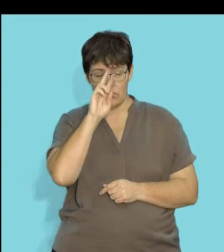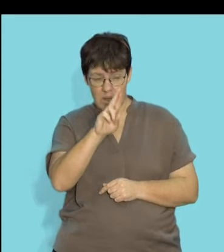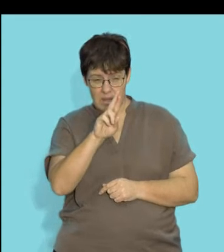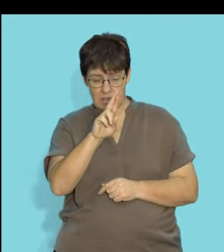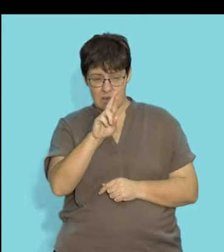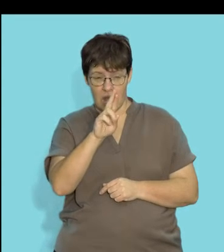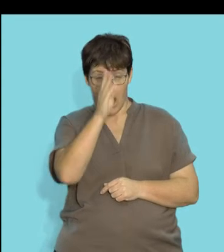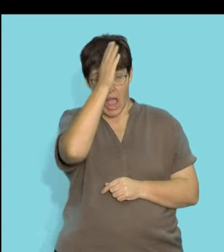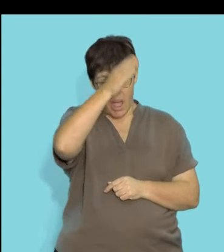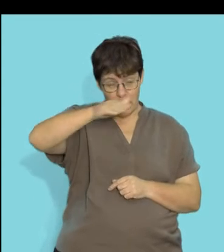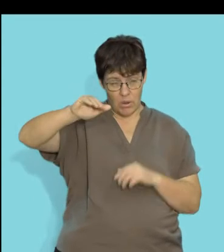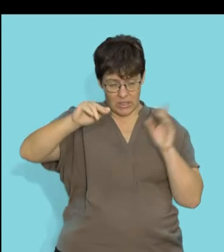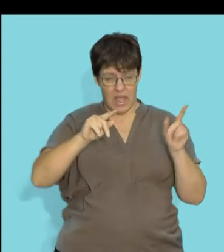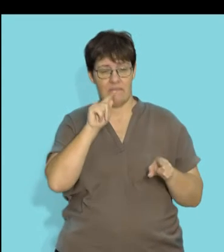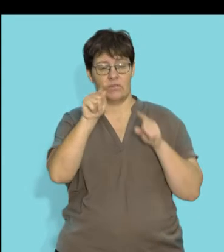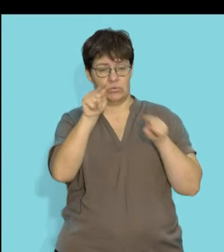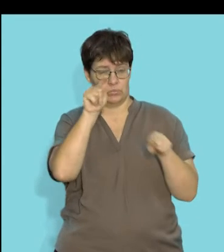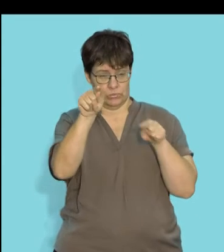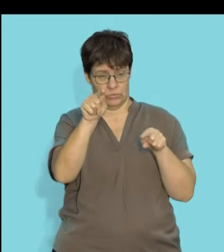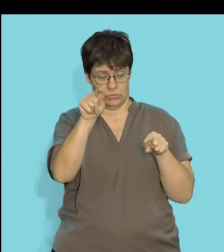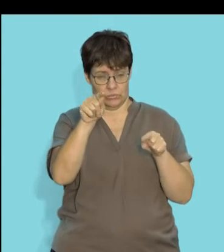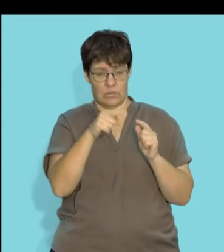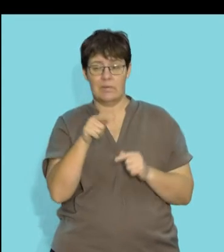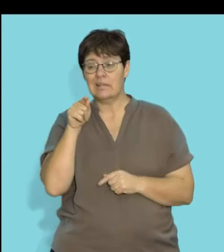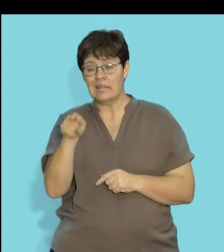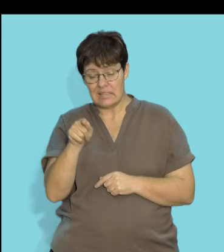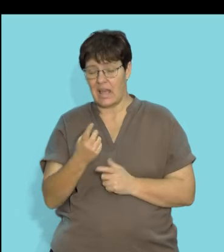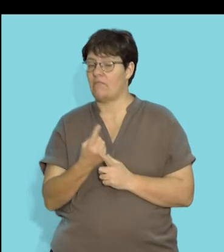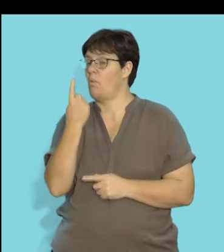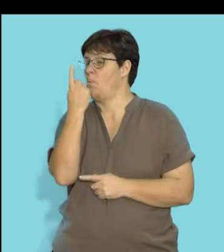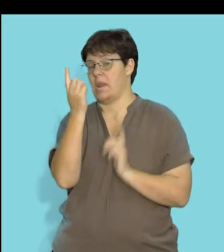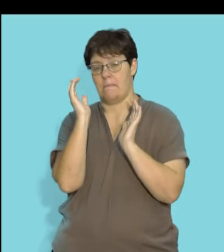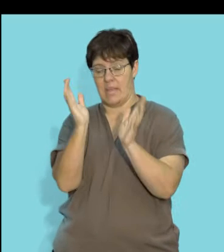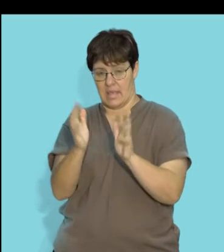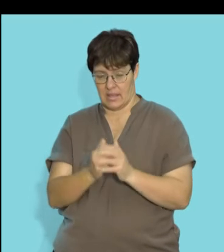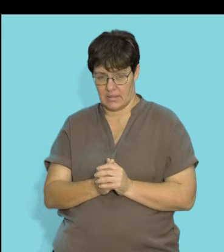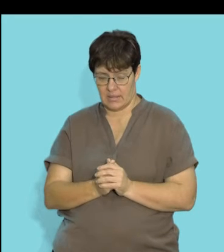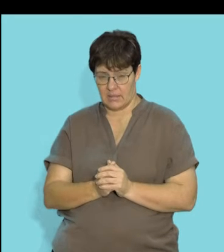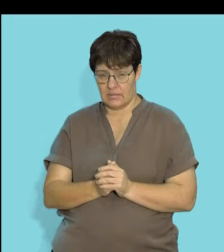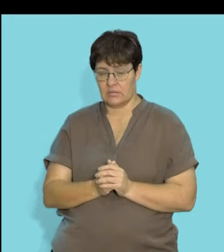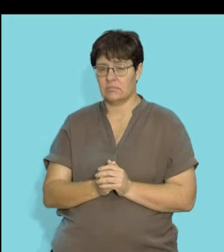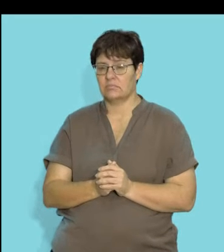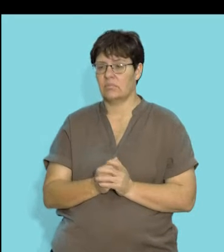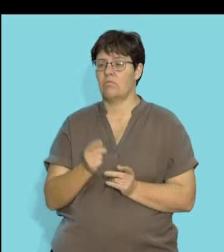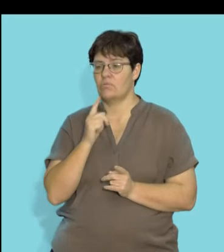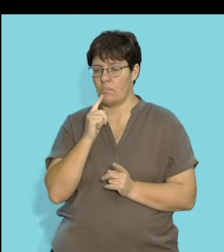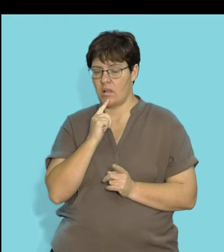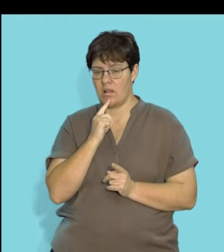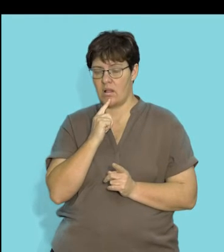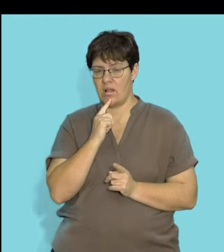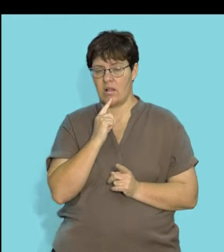at a hyperbolic function, we say it has two asymptotes, but with this one, it only has one, which is normally